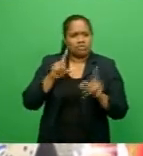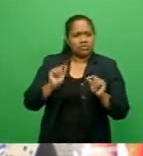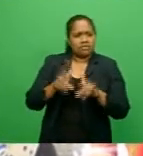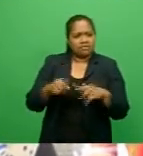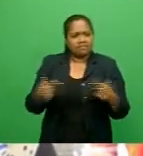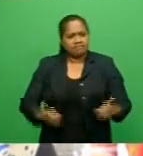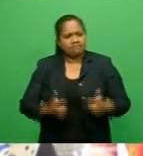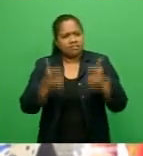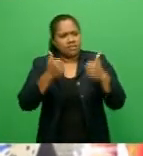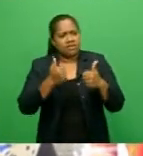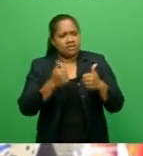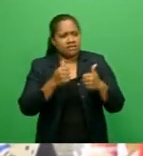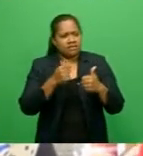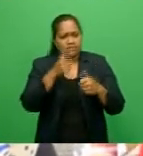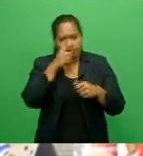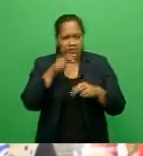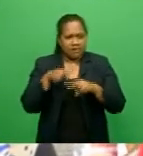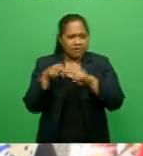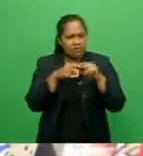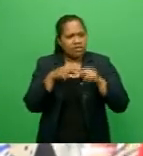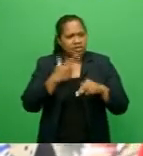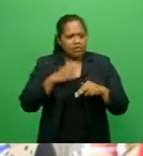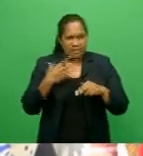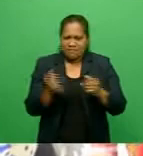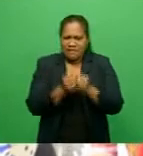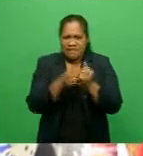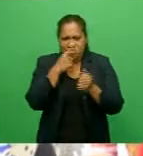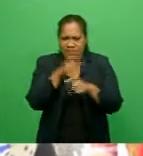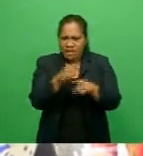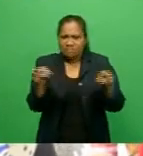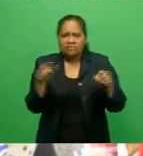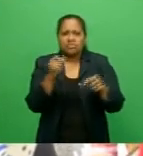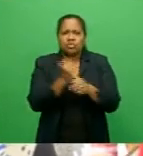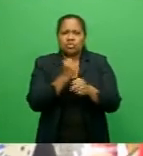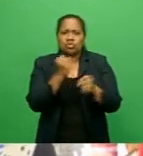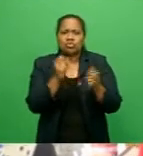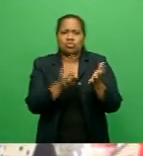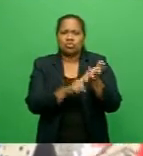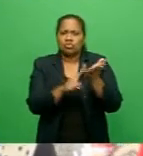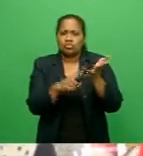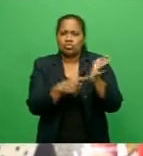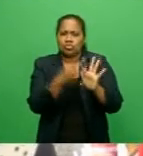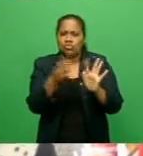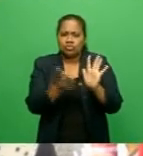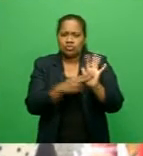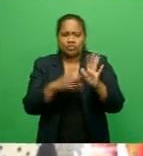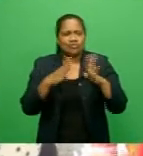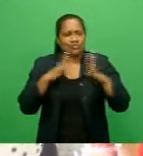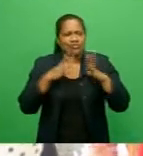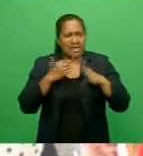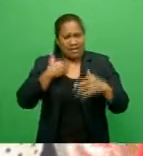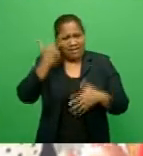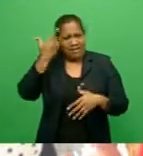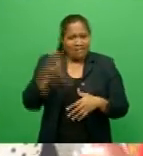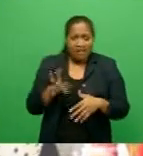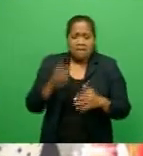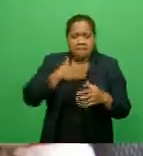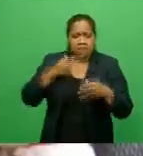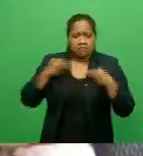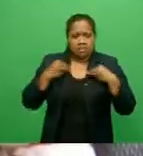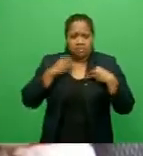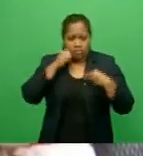are so many gluten-free customers out there. And then I didn't knew that my business all of a sudden is just going to grow up in a big